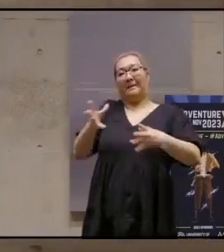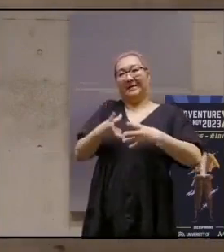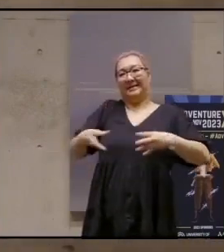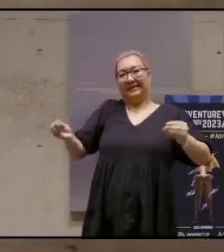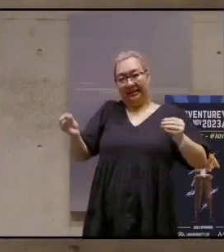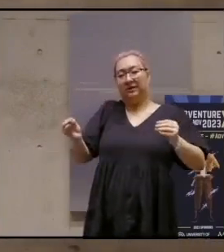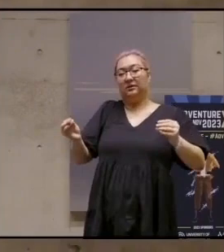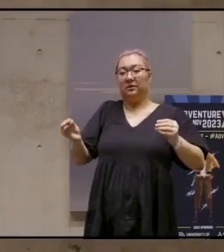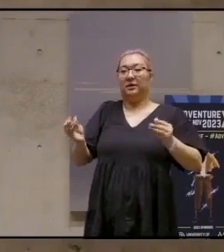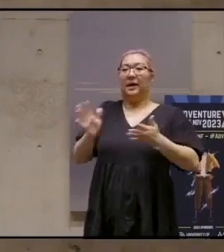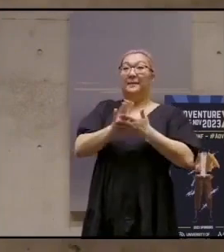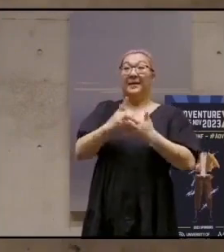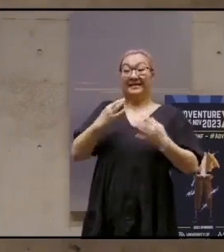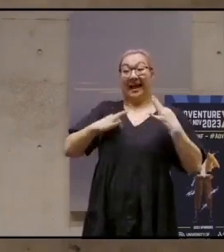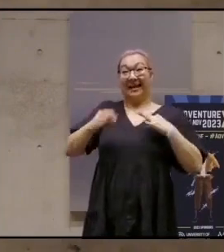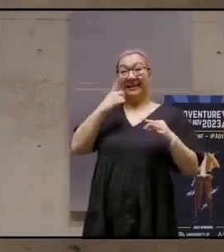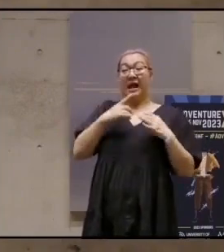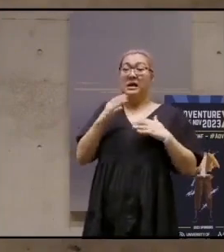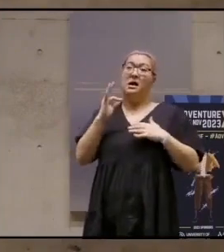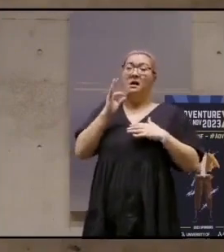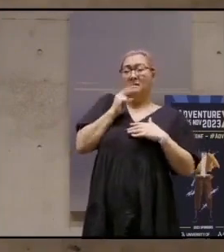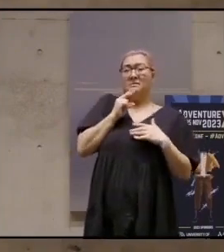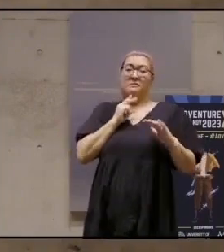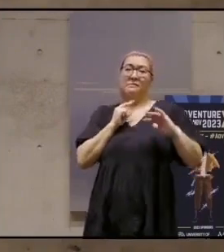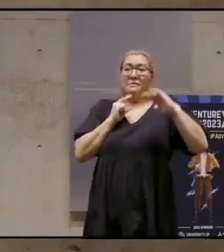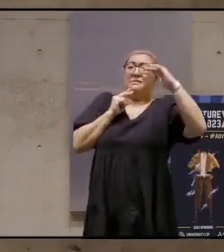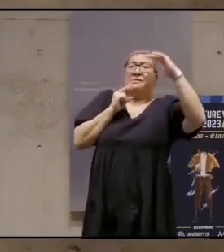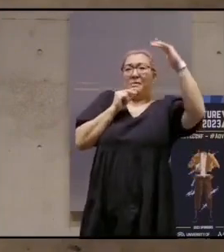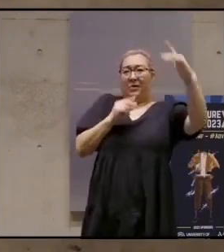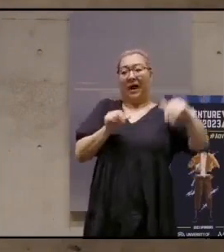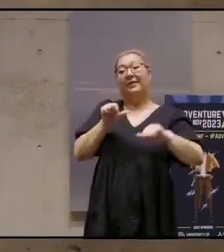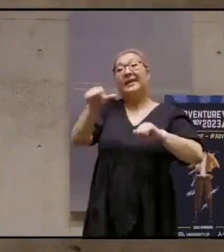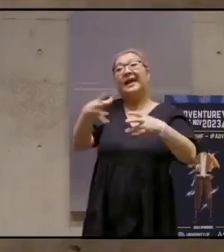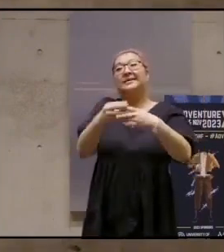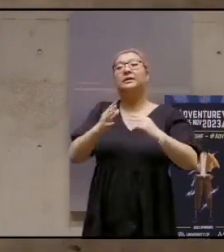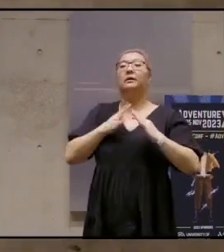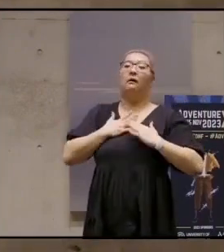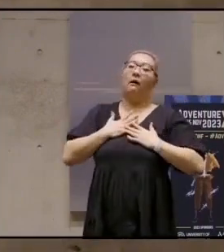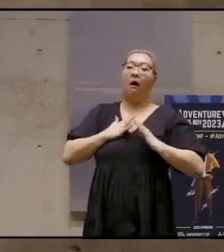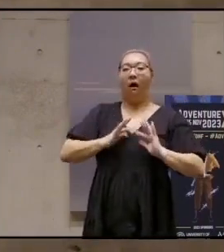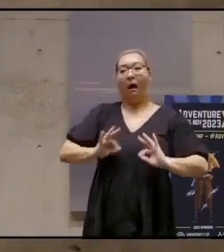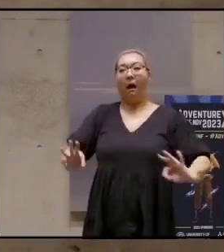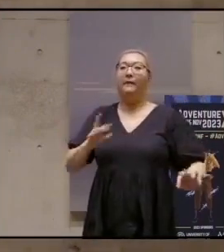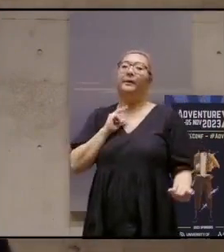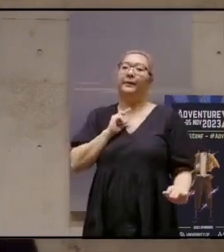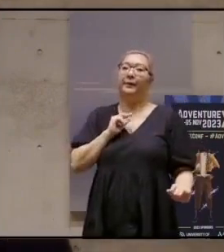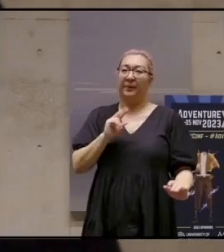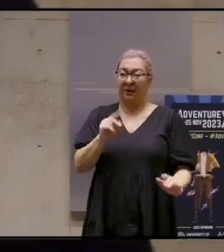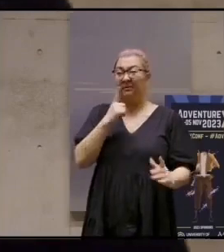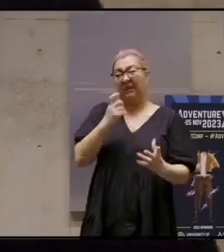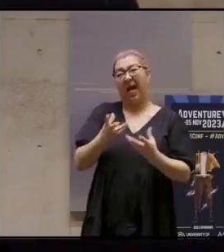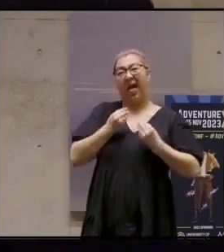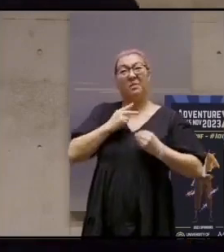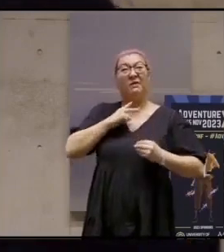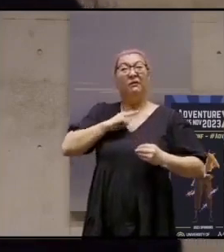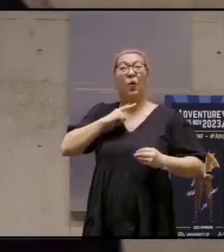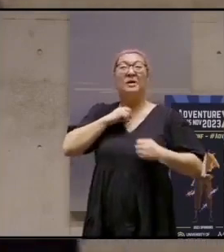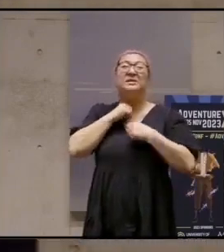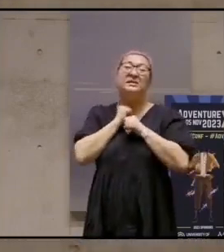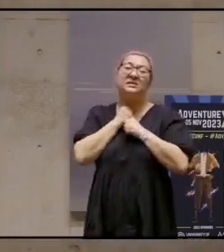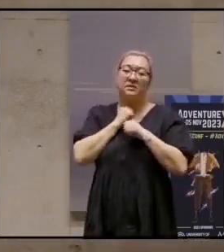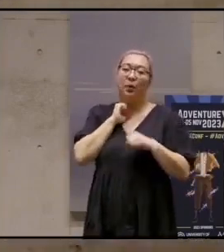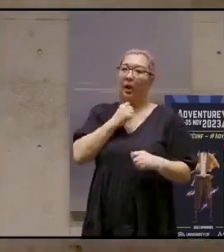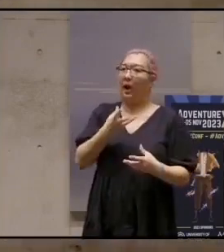voice. Clearly delineate conversations if you can without leaving a bunch of empty rows. Again, it might screw with the software that they